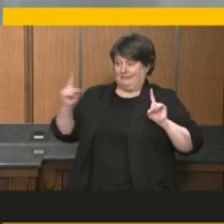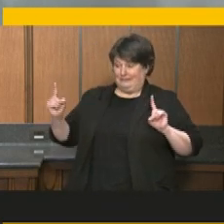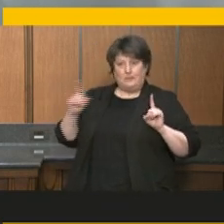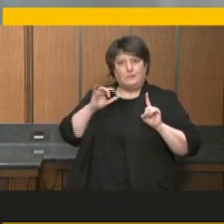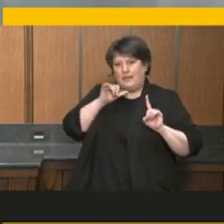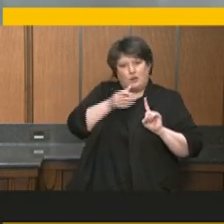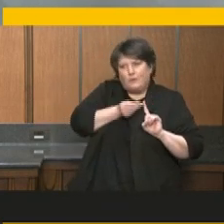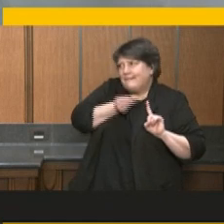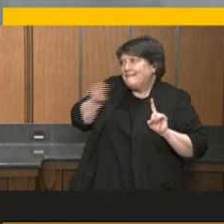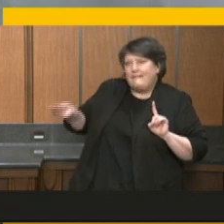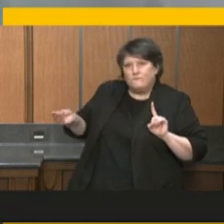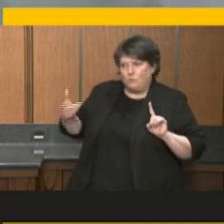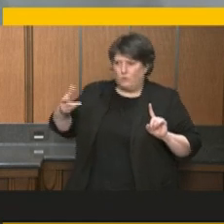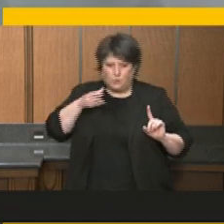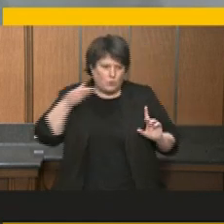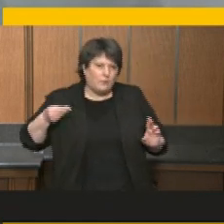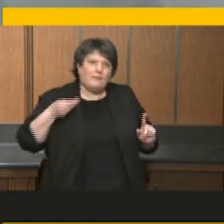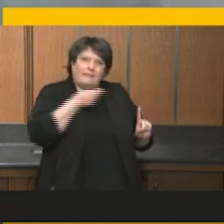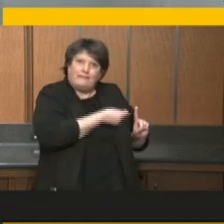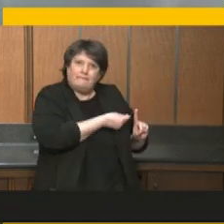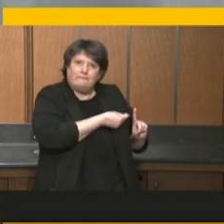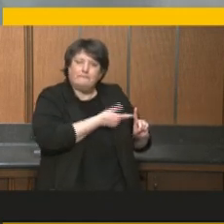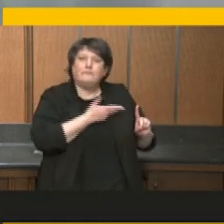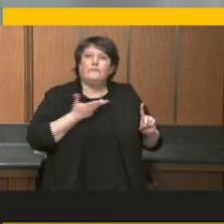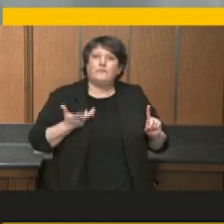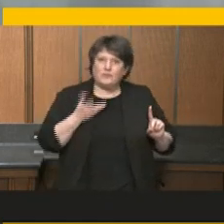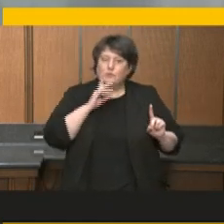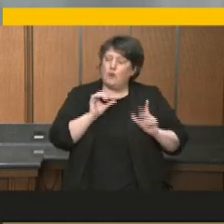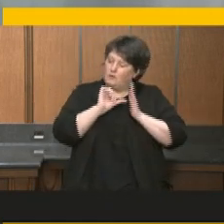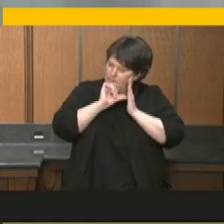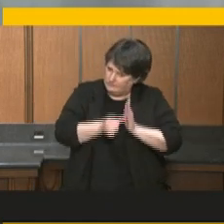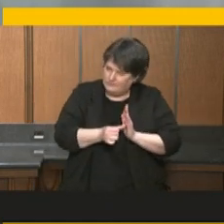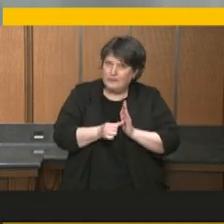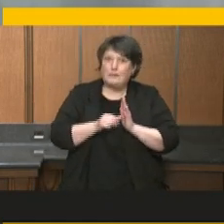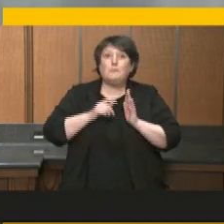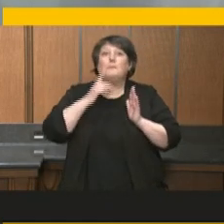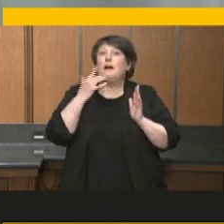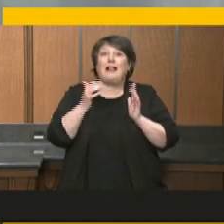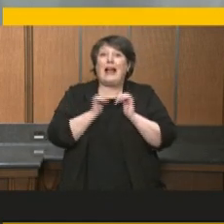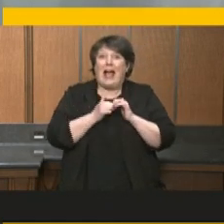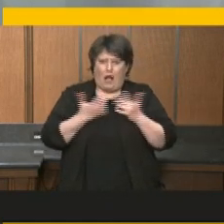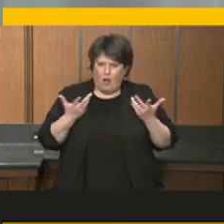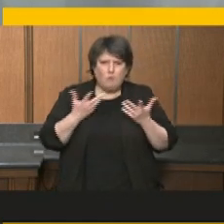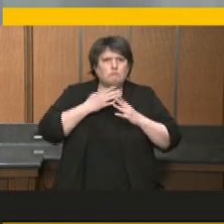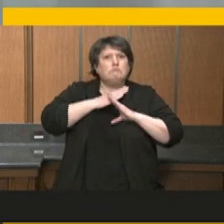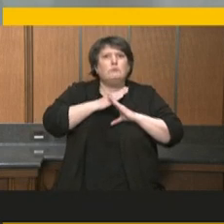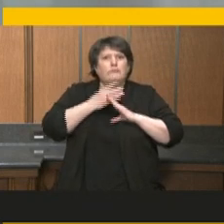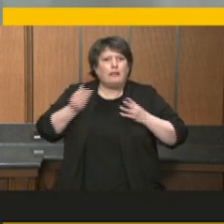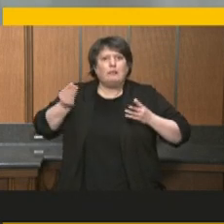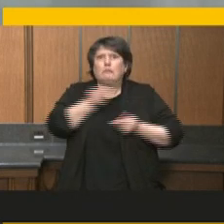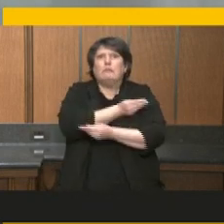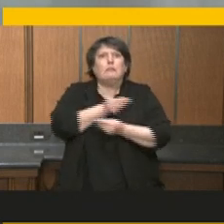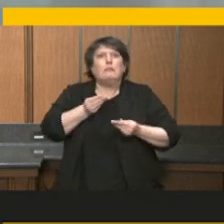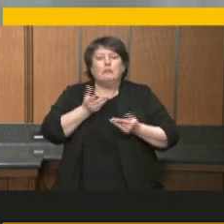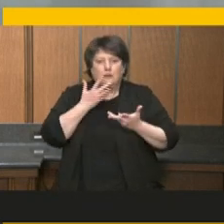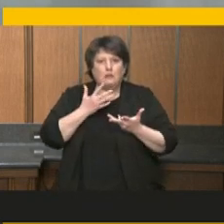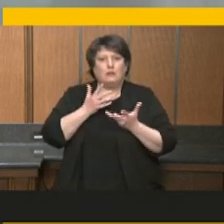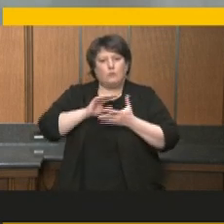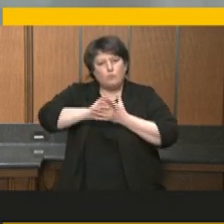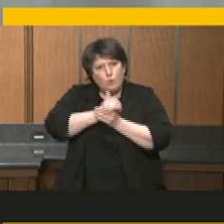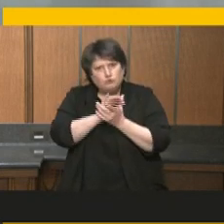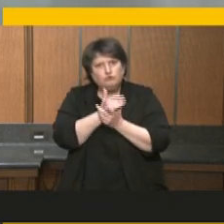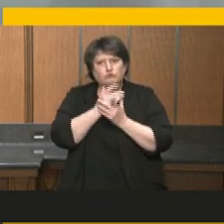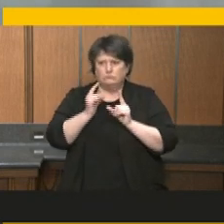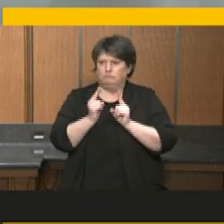and over. I will repeat them again just for good measure. We should wash our hands. We should definitely stay 2 meters away from one